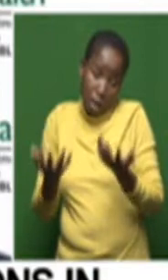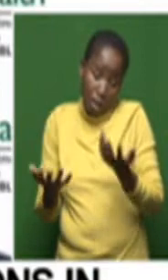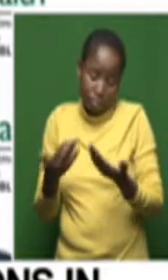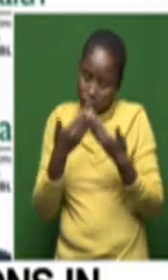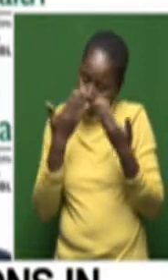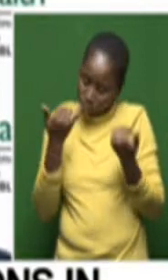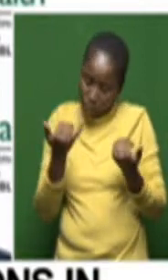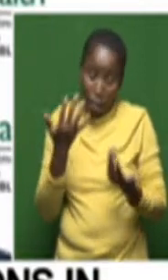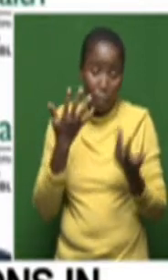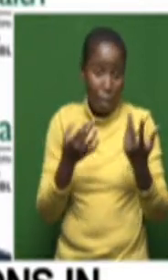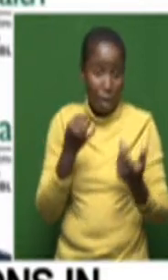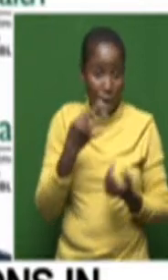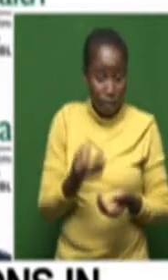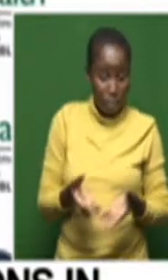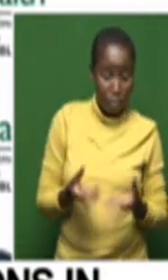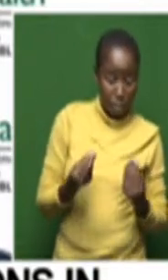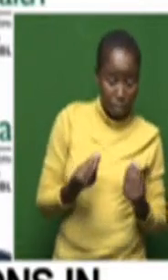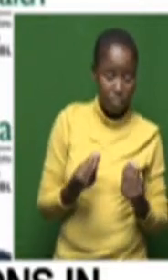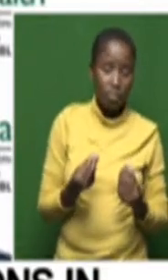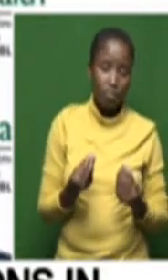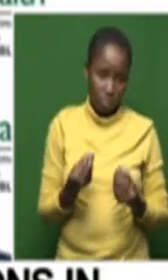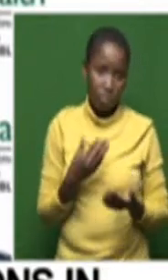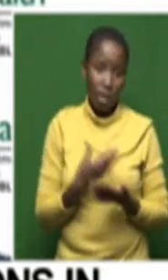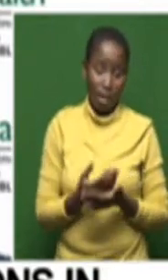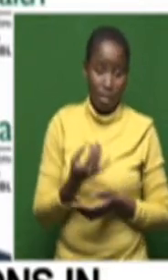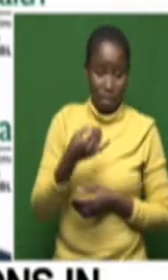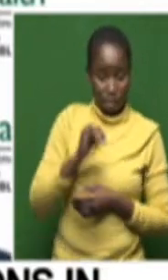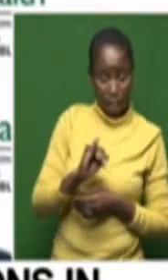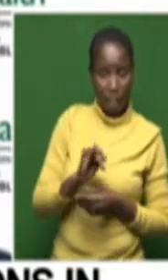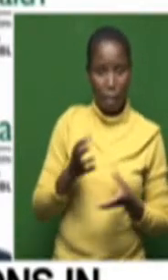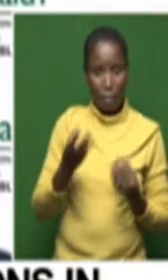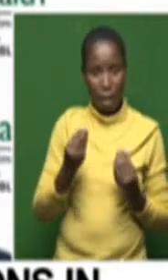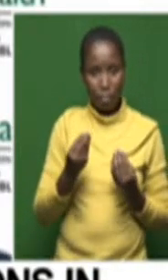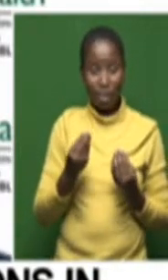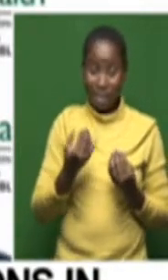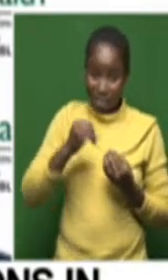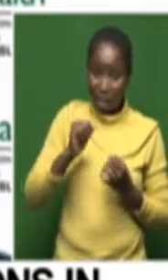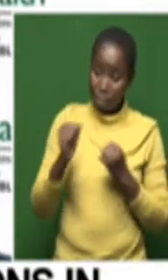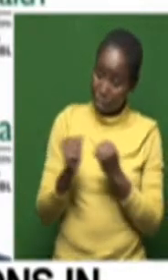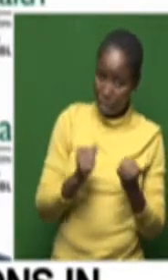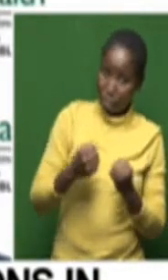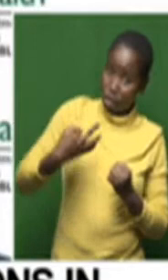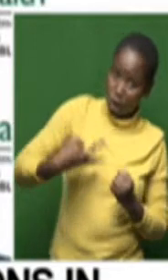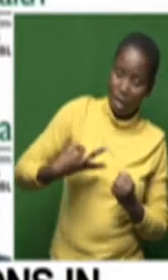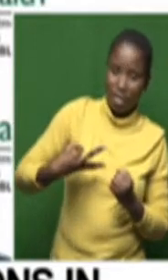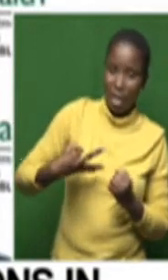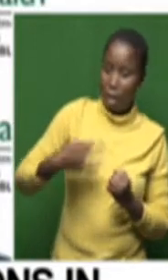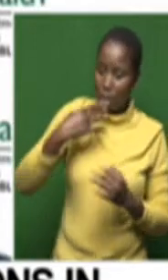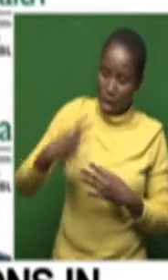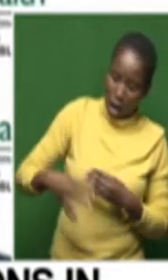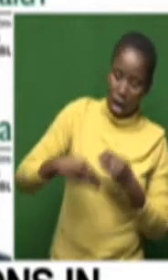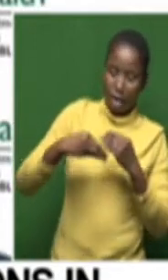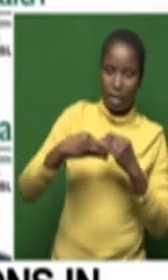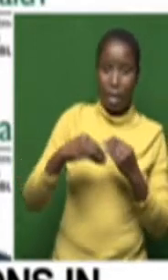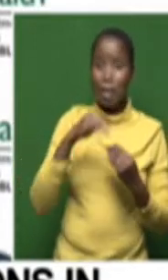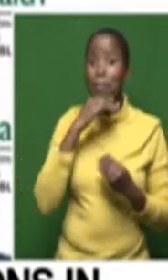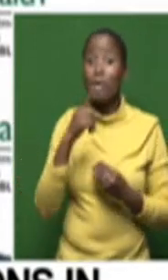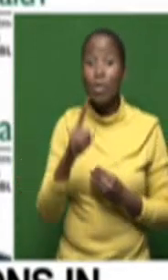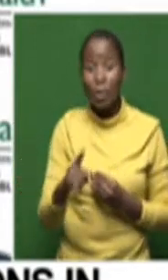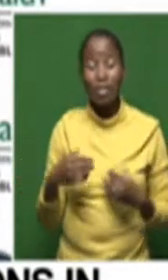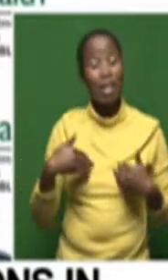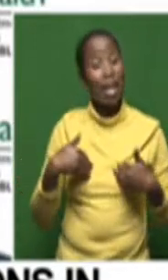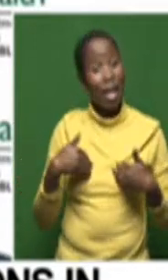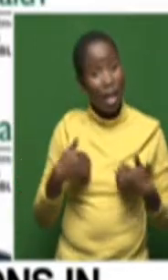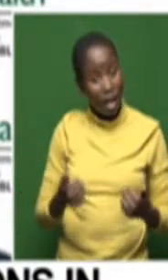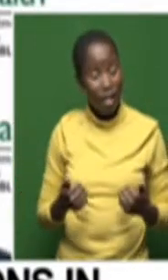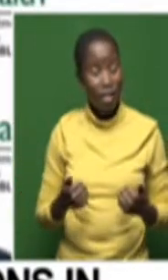still at the tail end of the third wave, which will mean that our health facilities